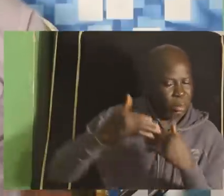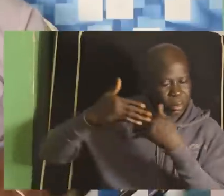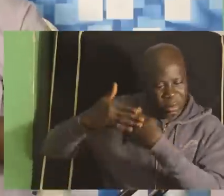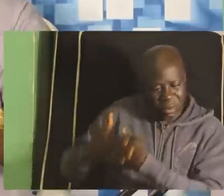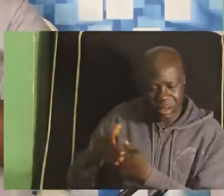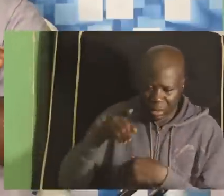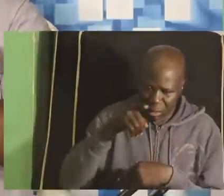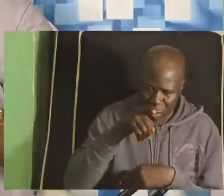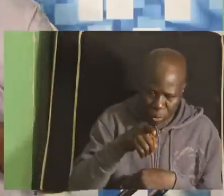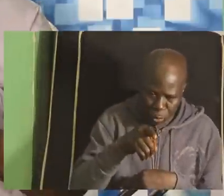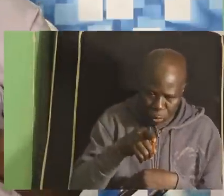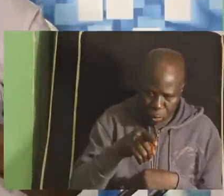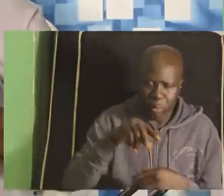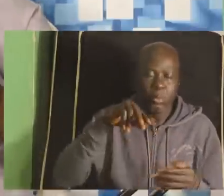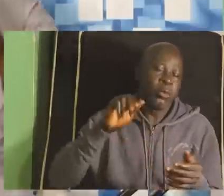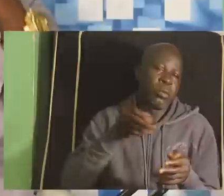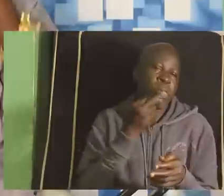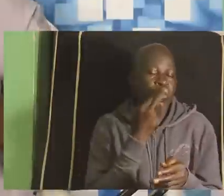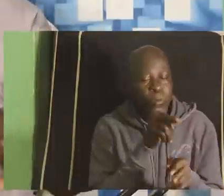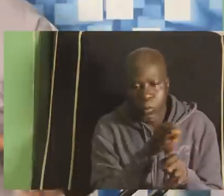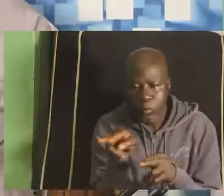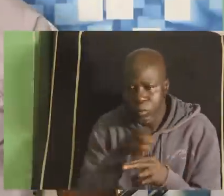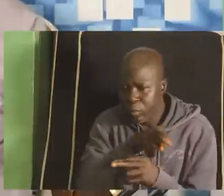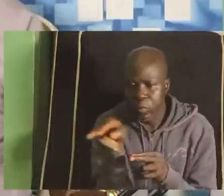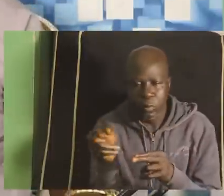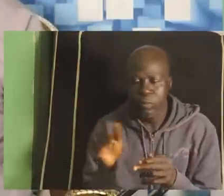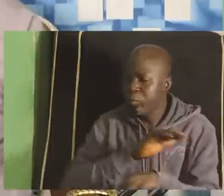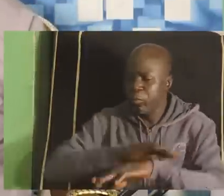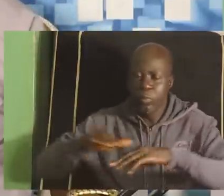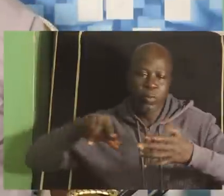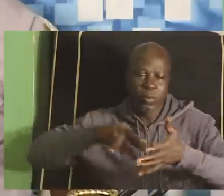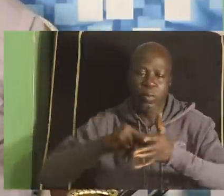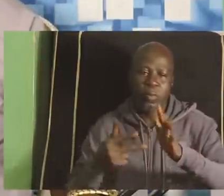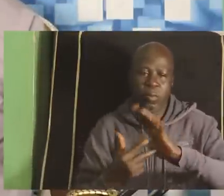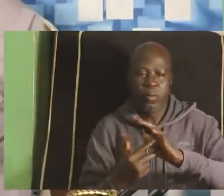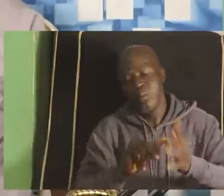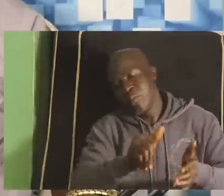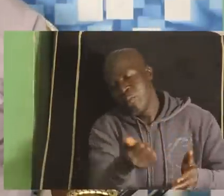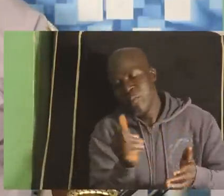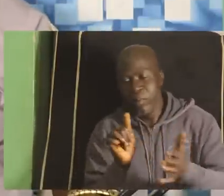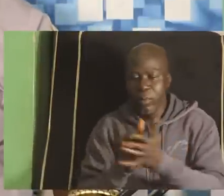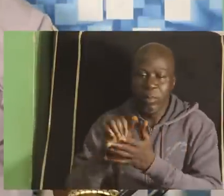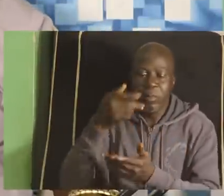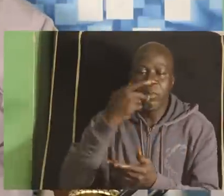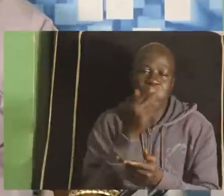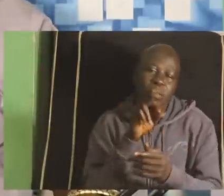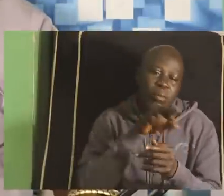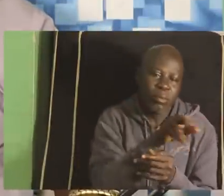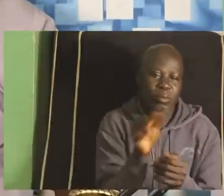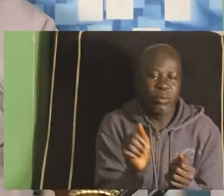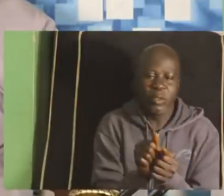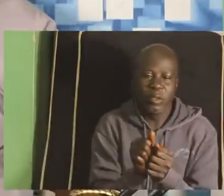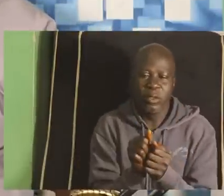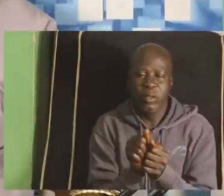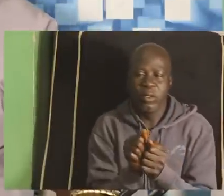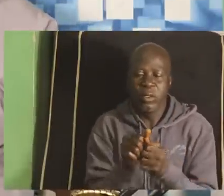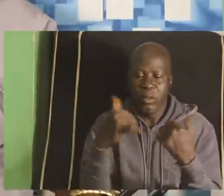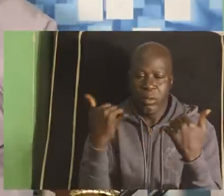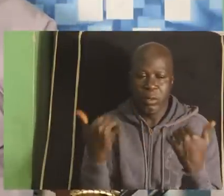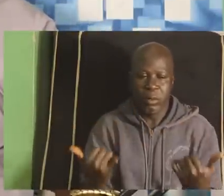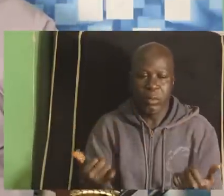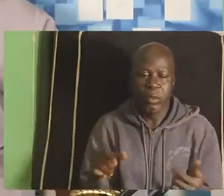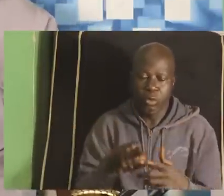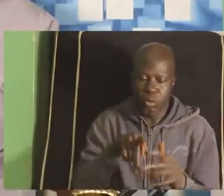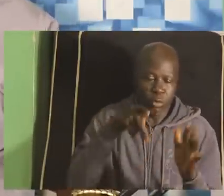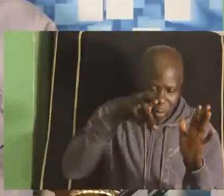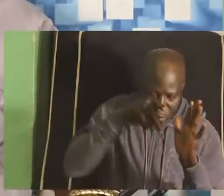you ejo ni tumo mejo Allah re kere ke lo snake doesn't have any other meaning than a treasure person itumo na niyan now o ti